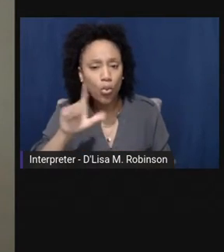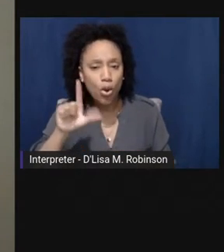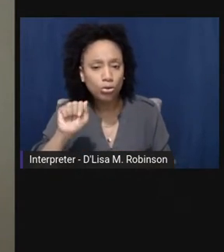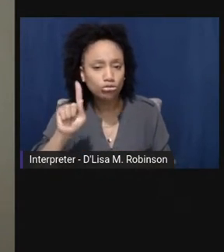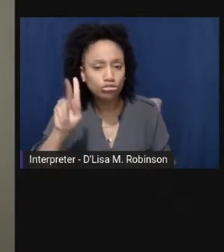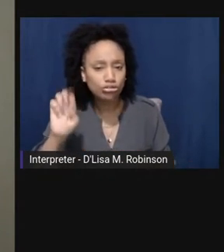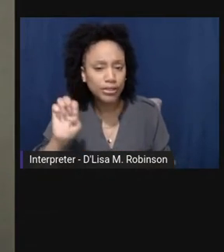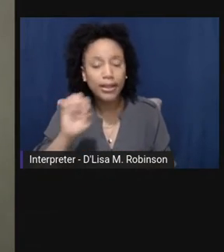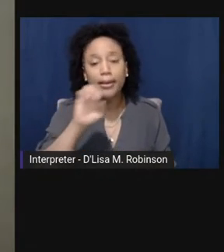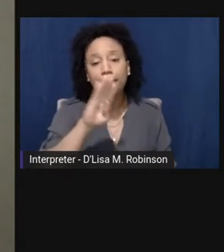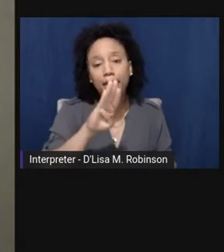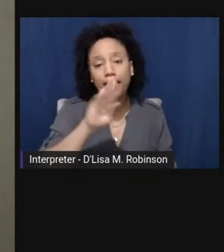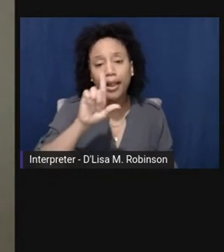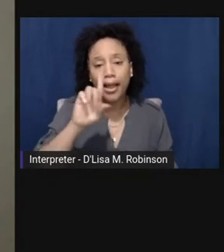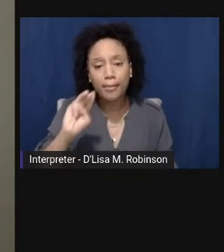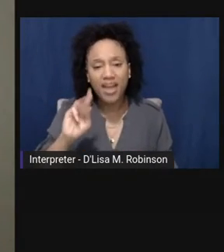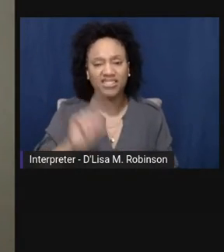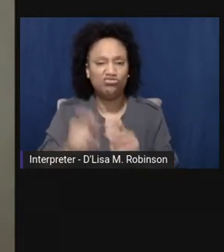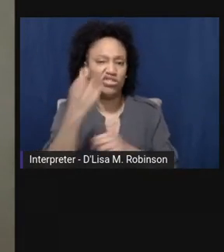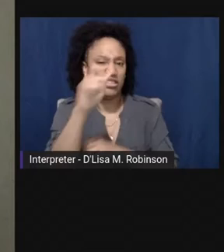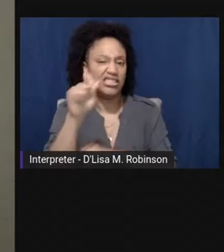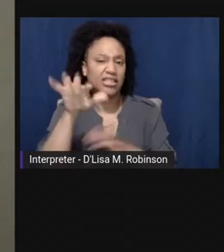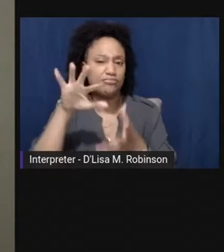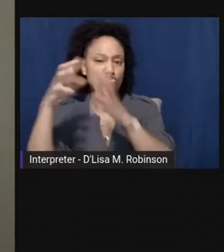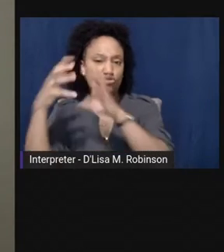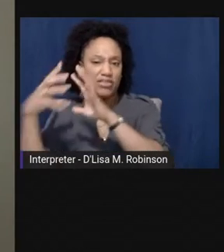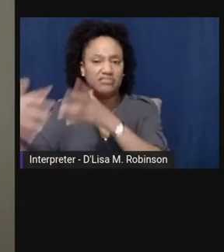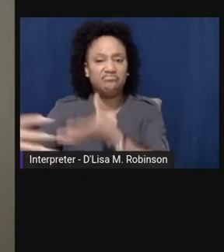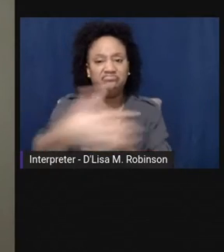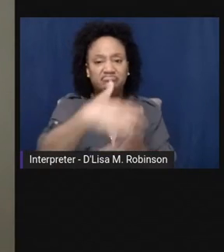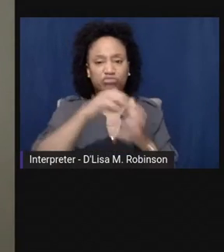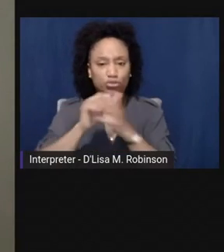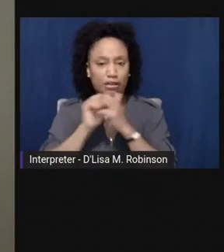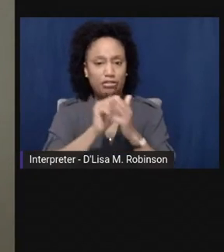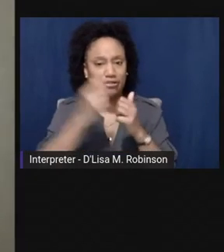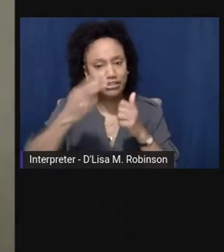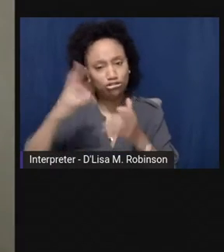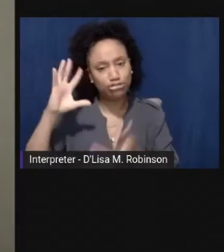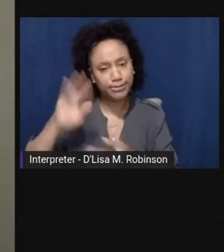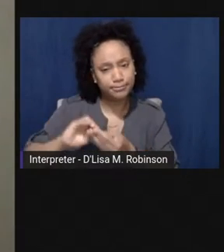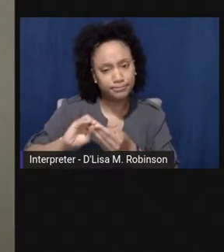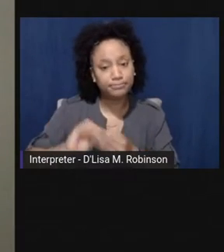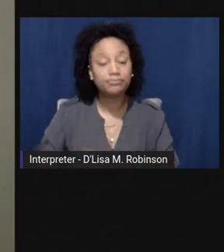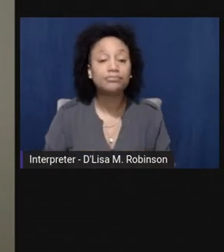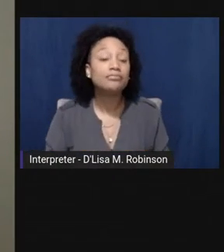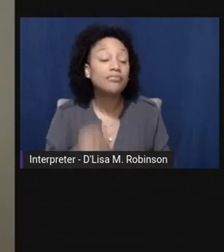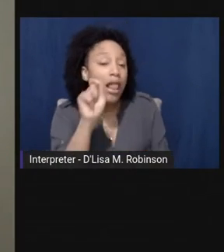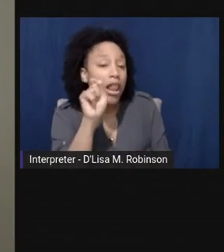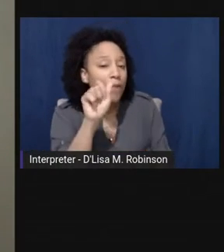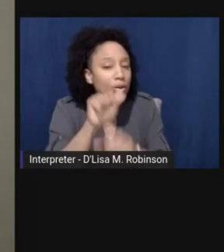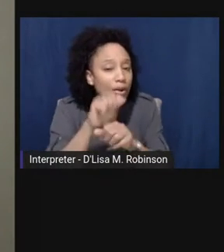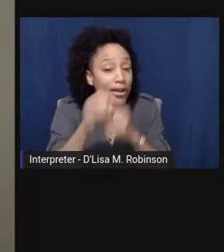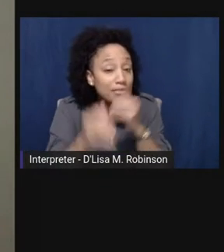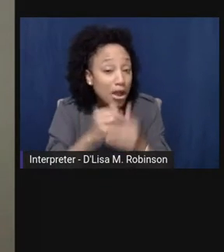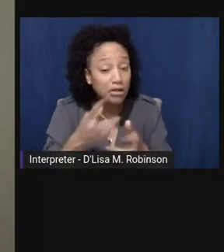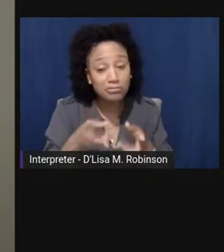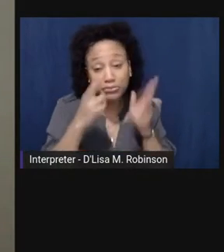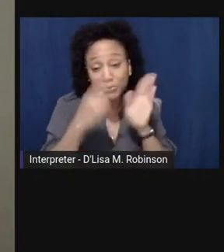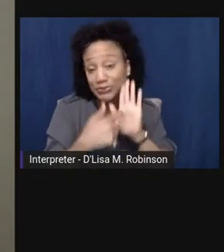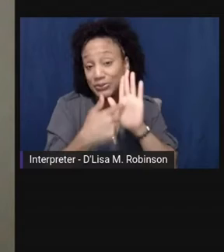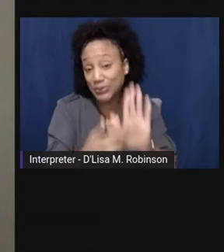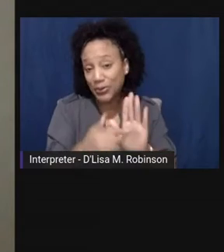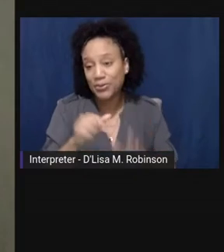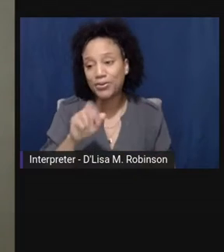Lives Matter, and other resistance movements across history. And here's a little work in progress sampling of Upload